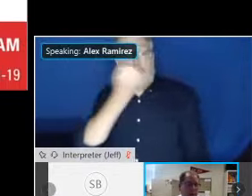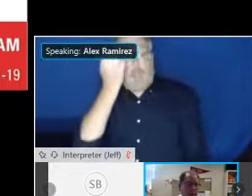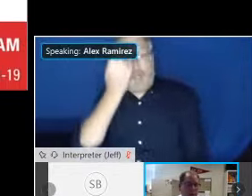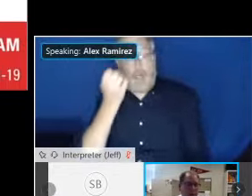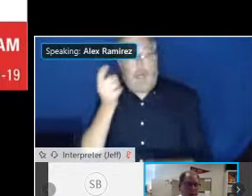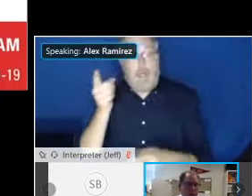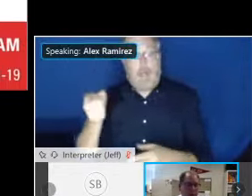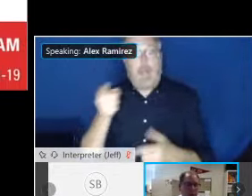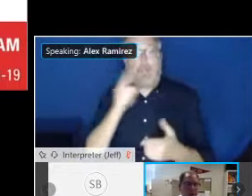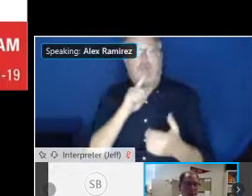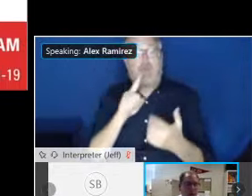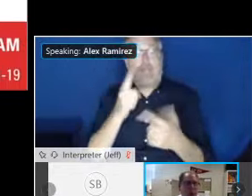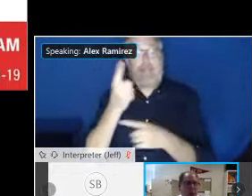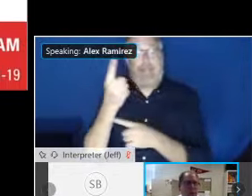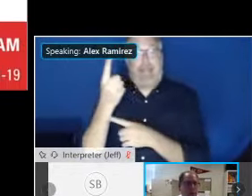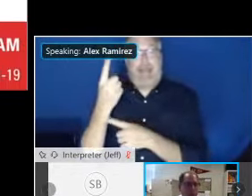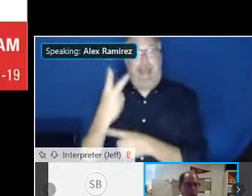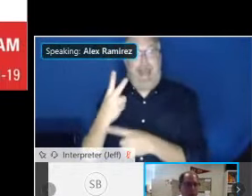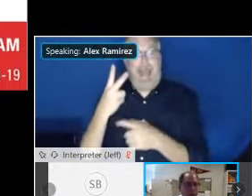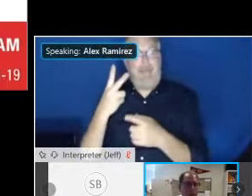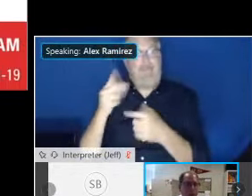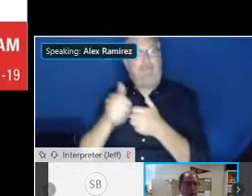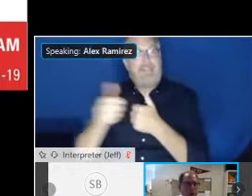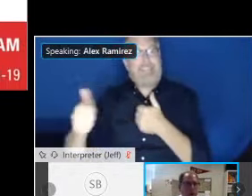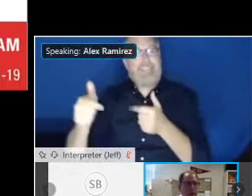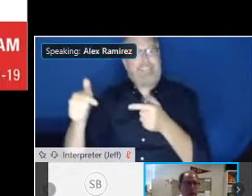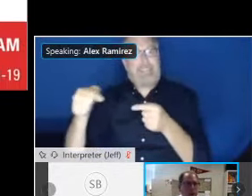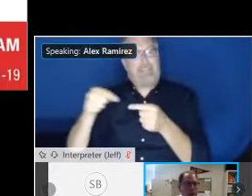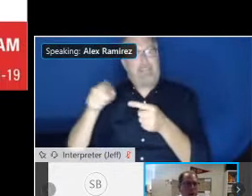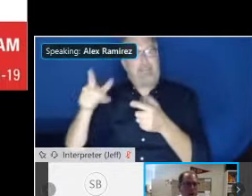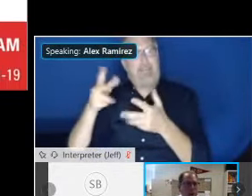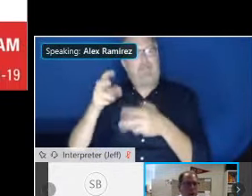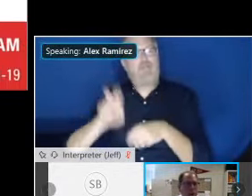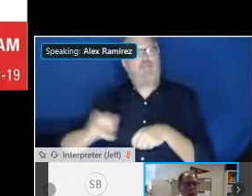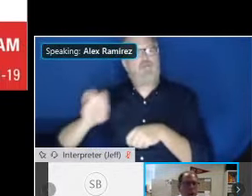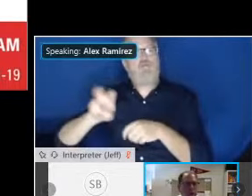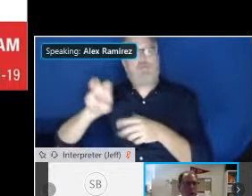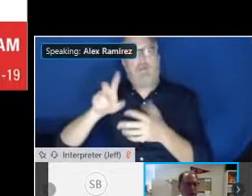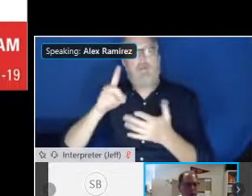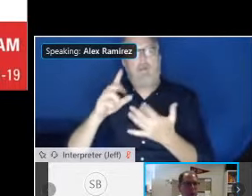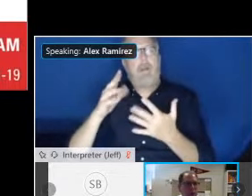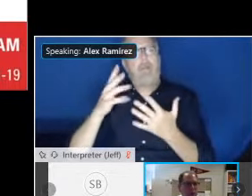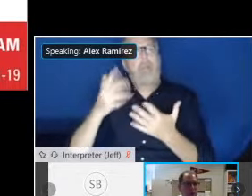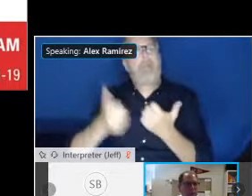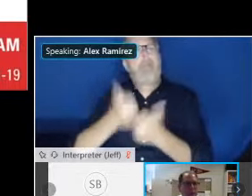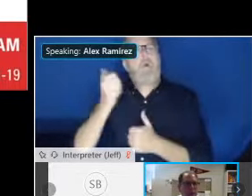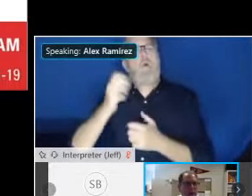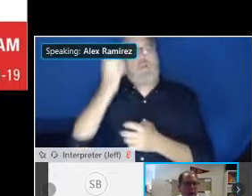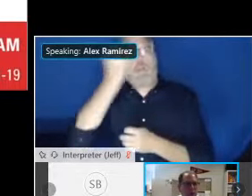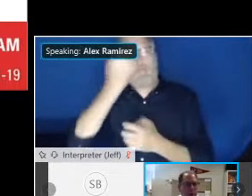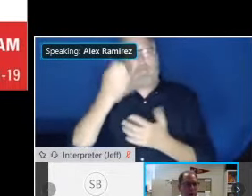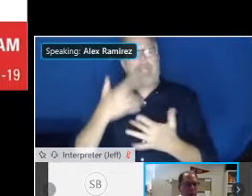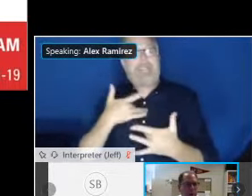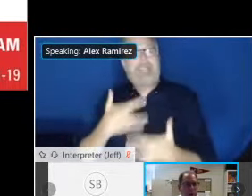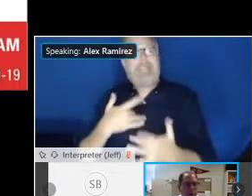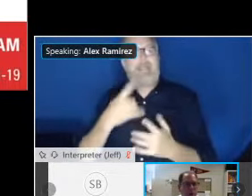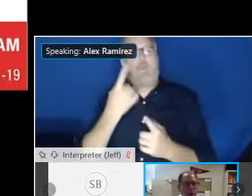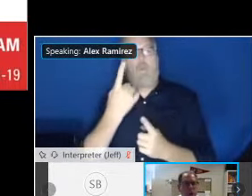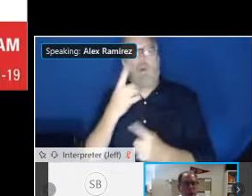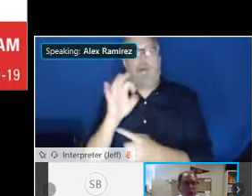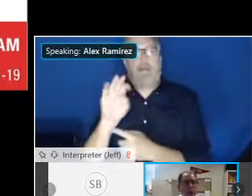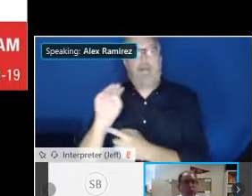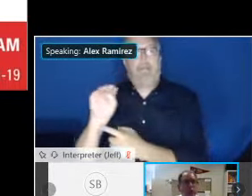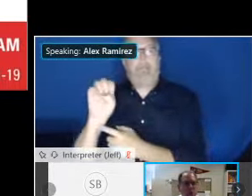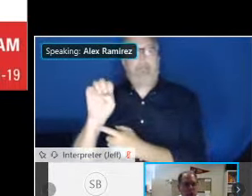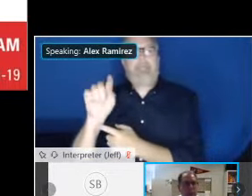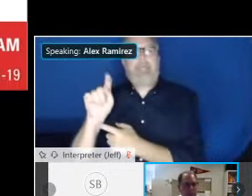we utilize here in the US. So a lot of Europeans utilize a 1 meter or 3 feet physical distance as their barrier.